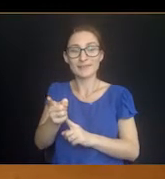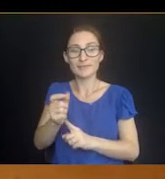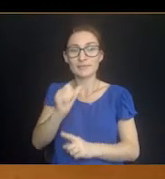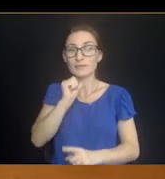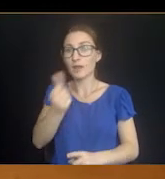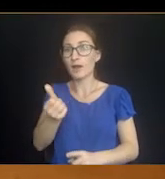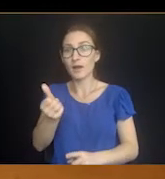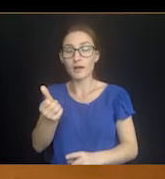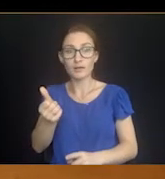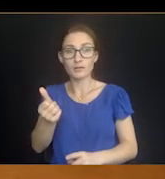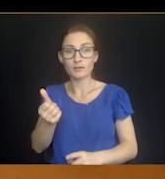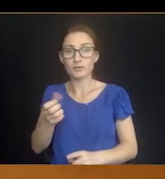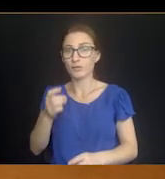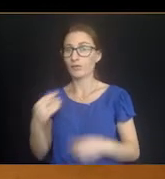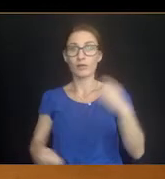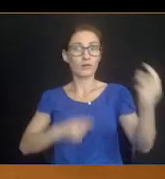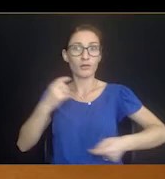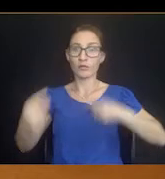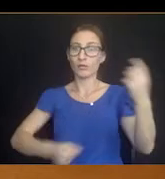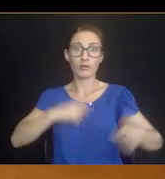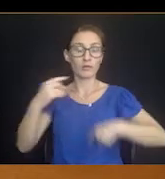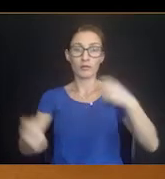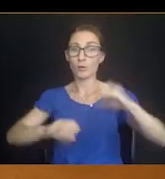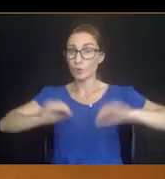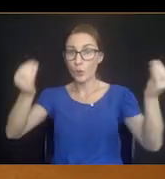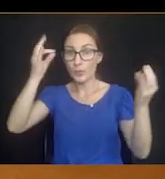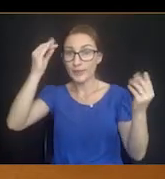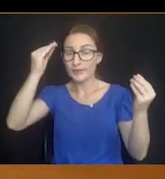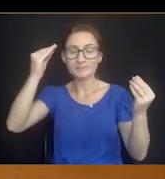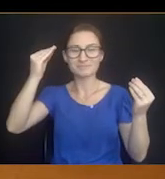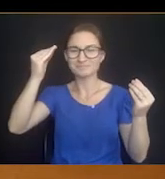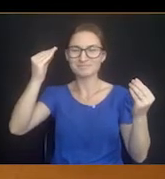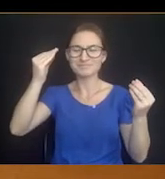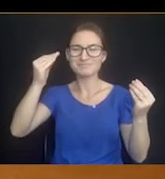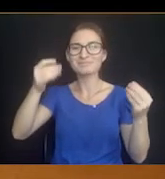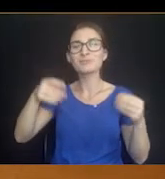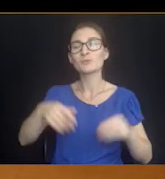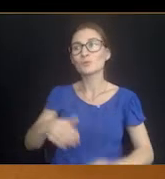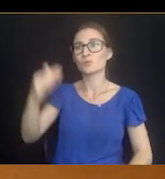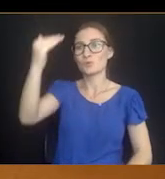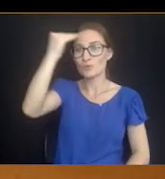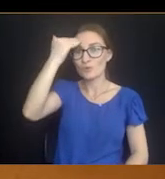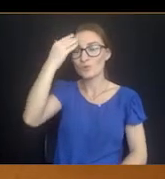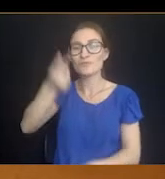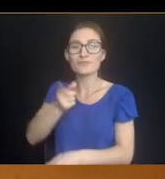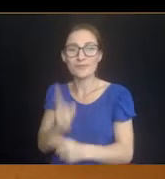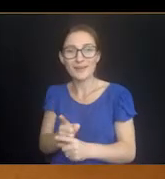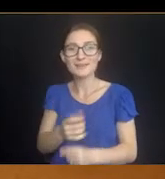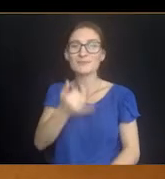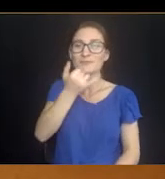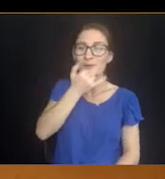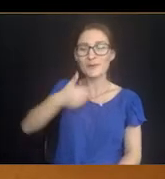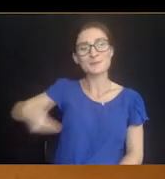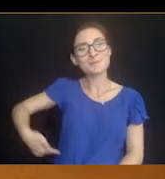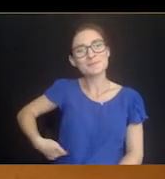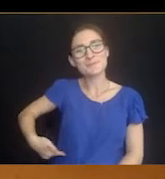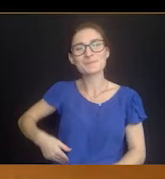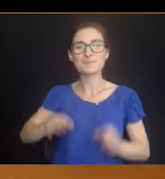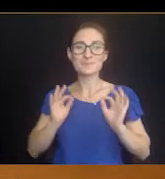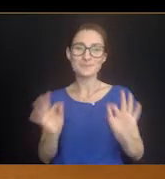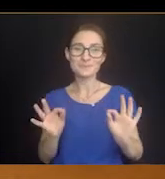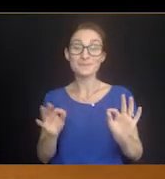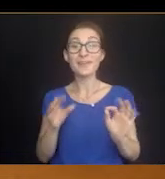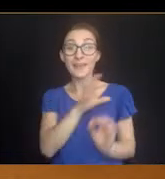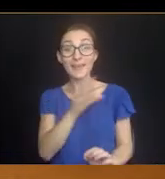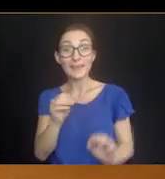You can flow through the moment rather than being impulsive and doing things without thinking. It's like you